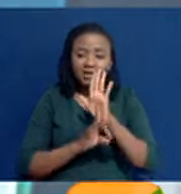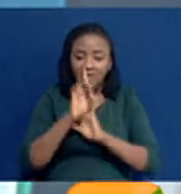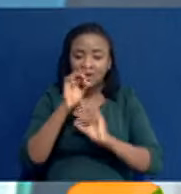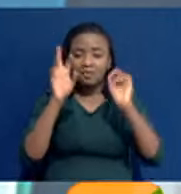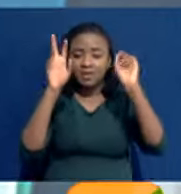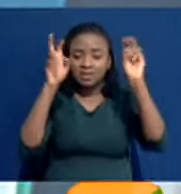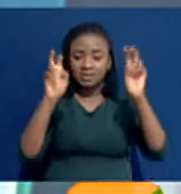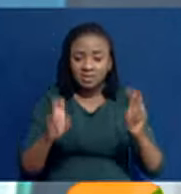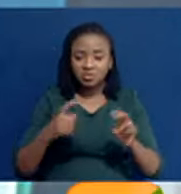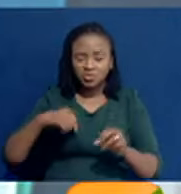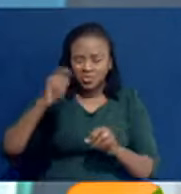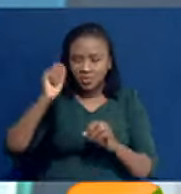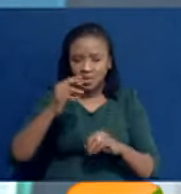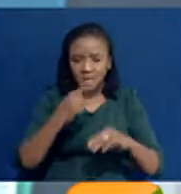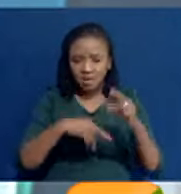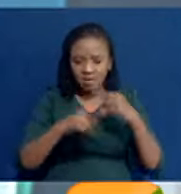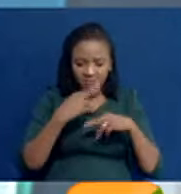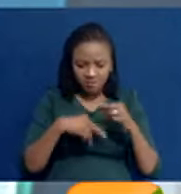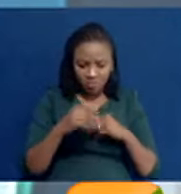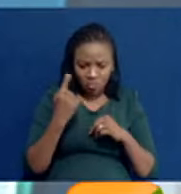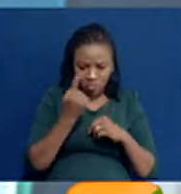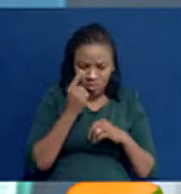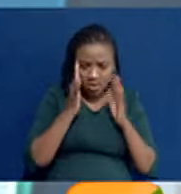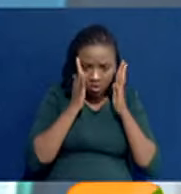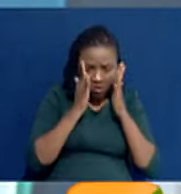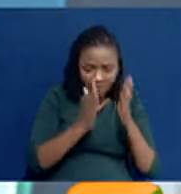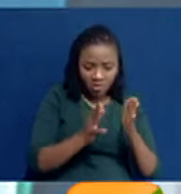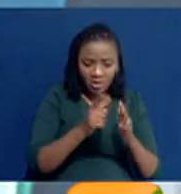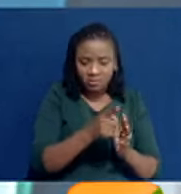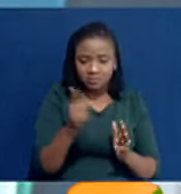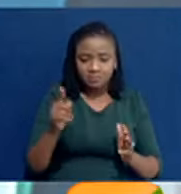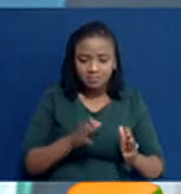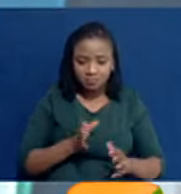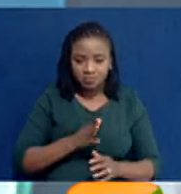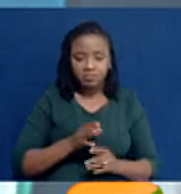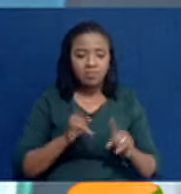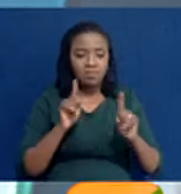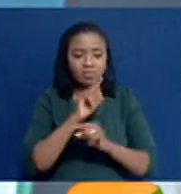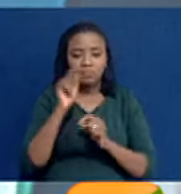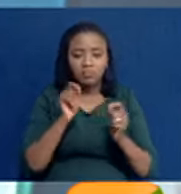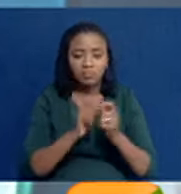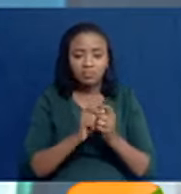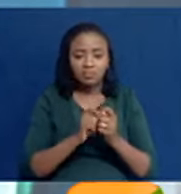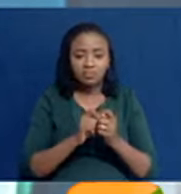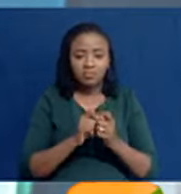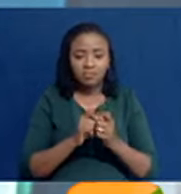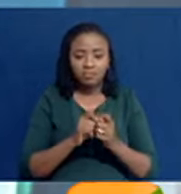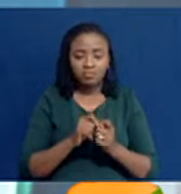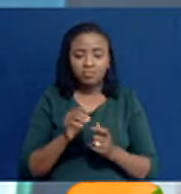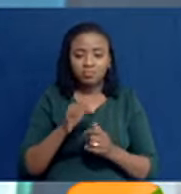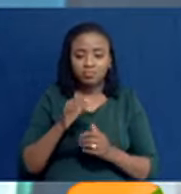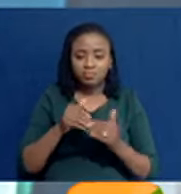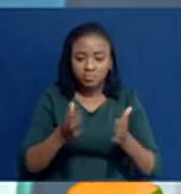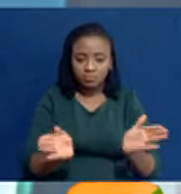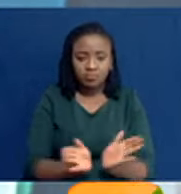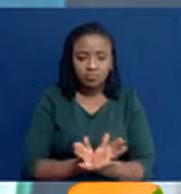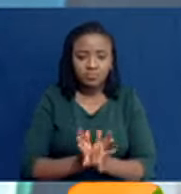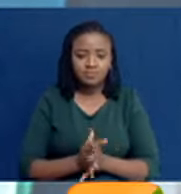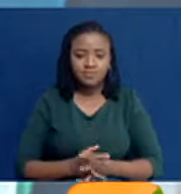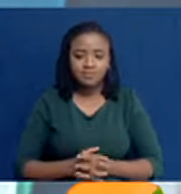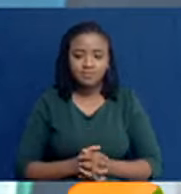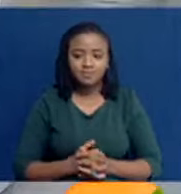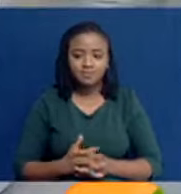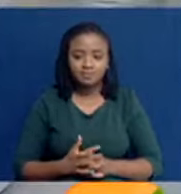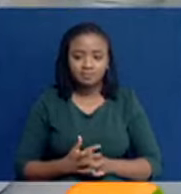at by the woman eye, and especially to do with families. Tell me